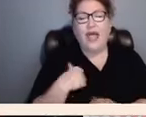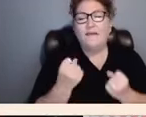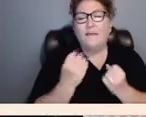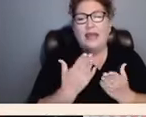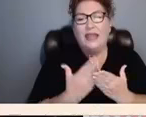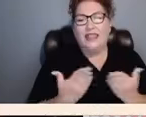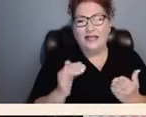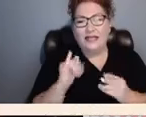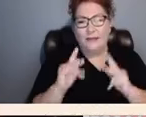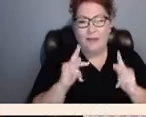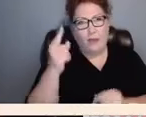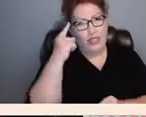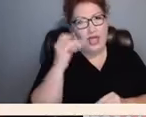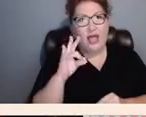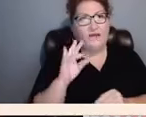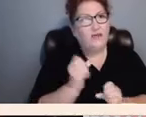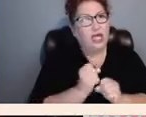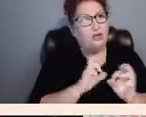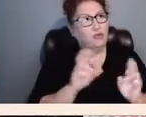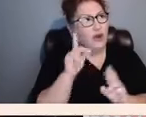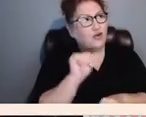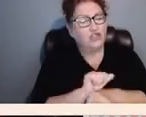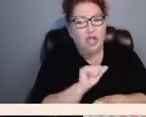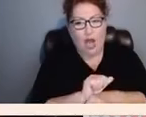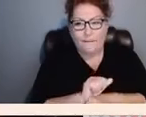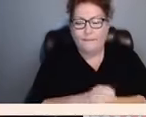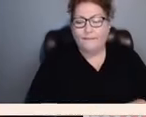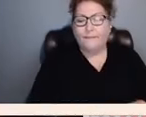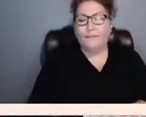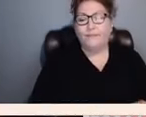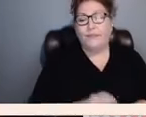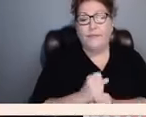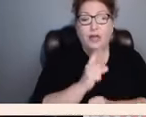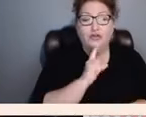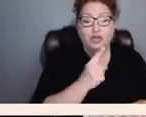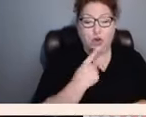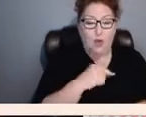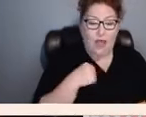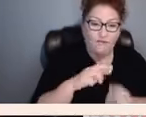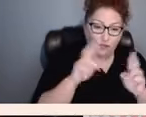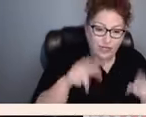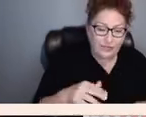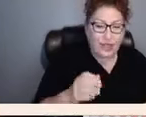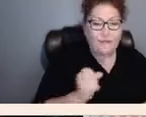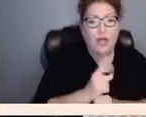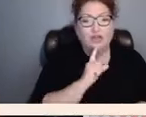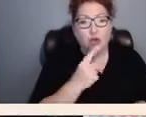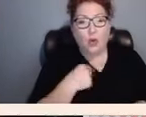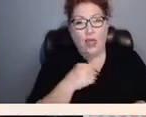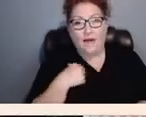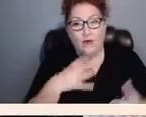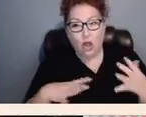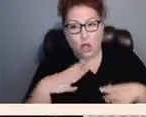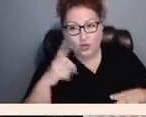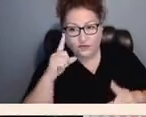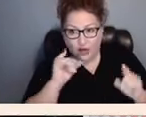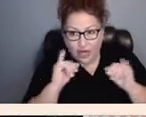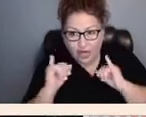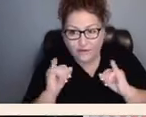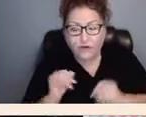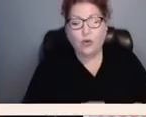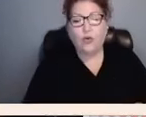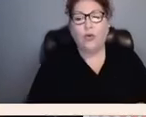when we think of getting ready for a job, making sure that we have a resume, making sure that we have clothes for an interview, all